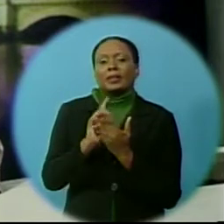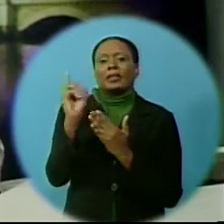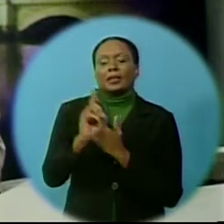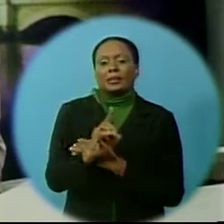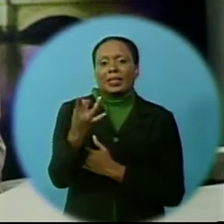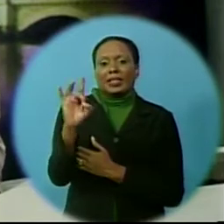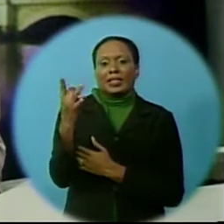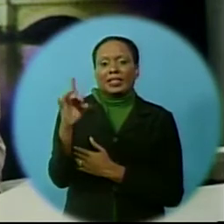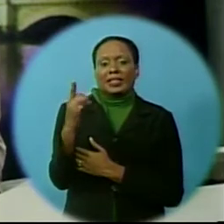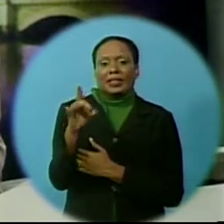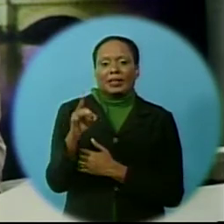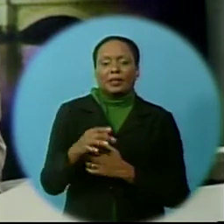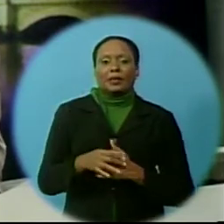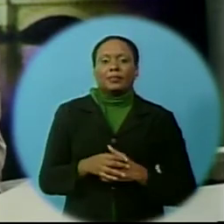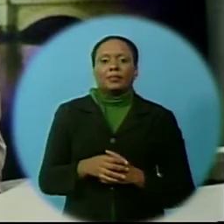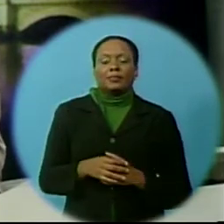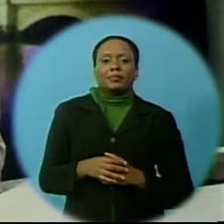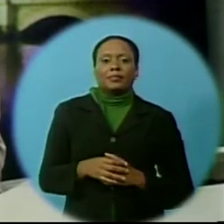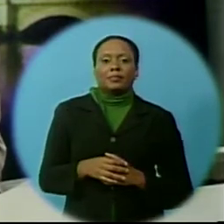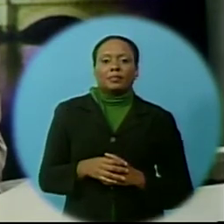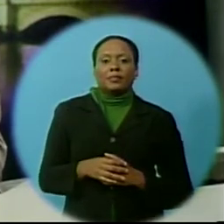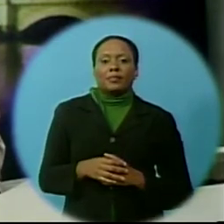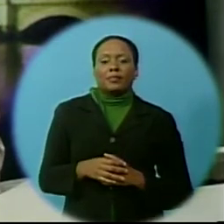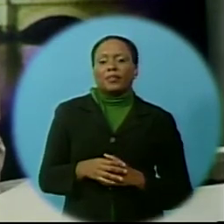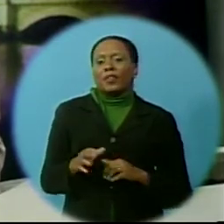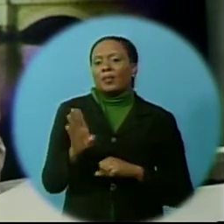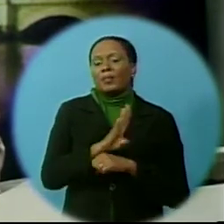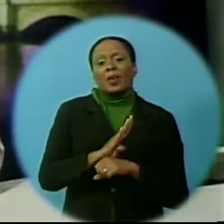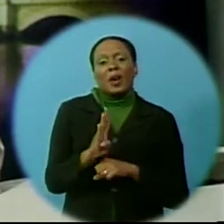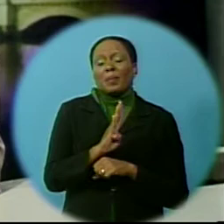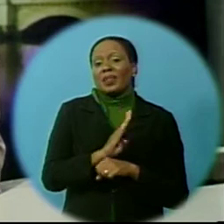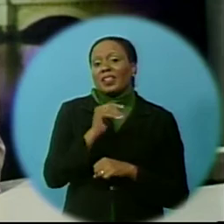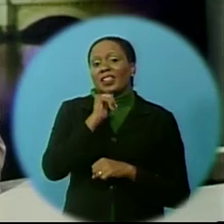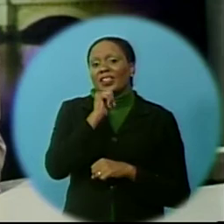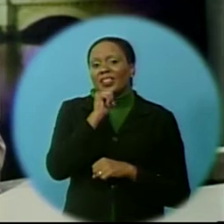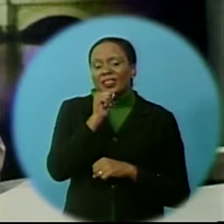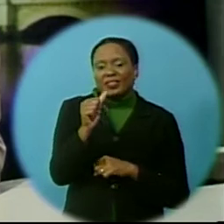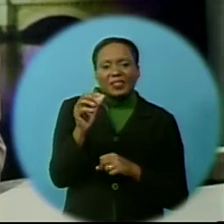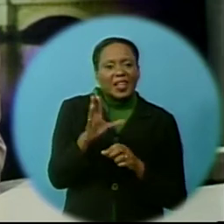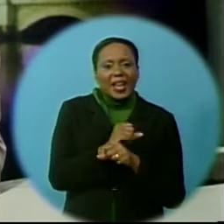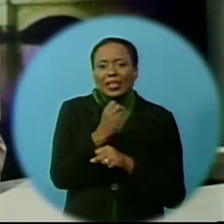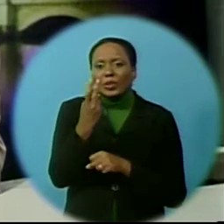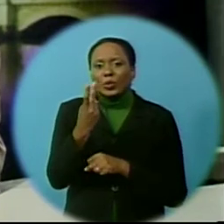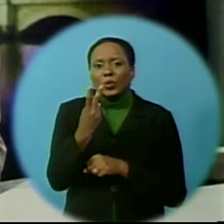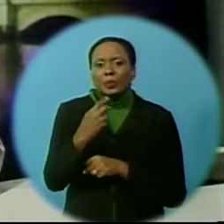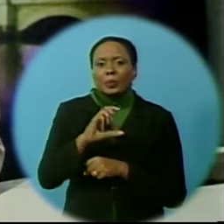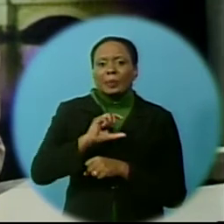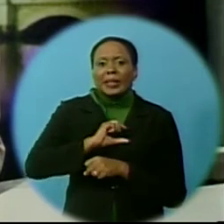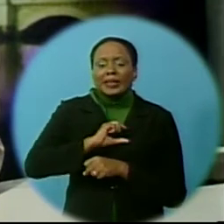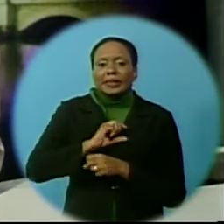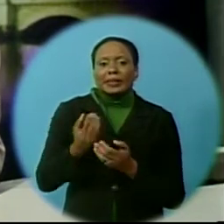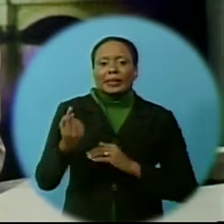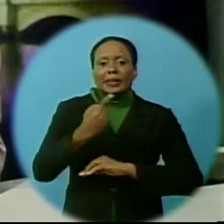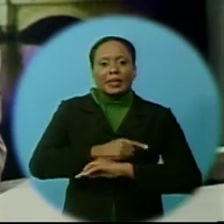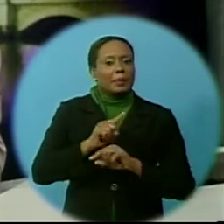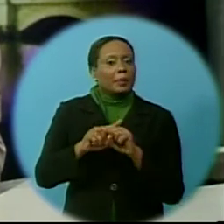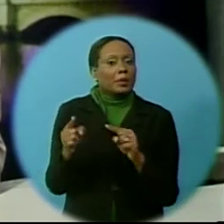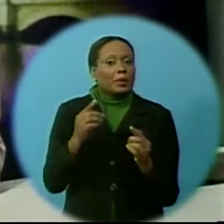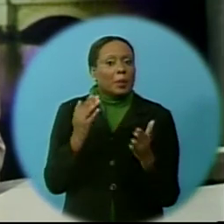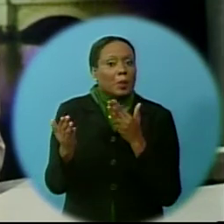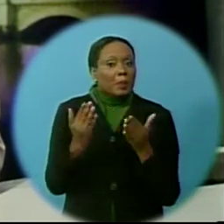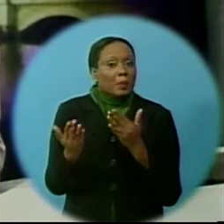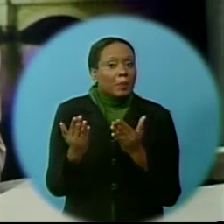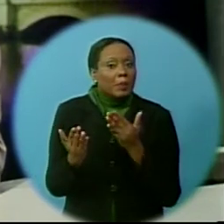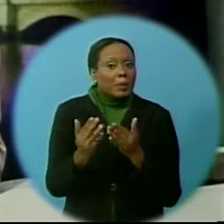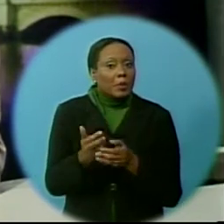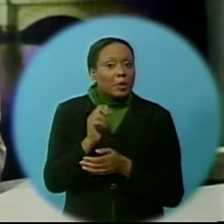December 18th. Barbados missed out on 2 possible medals today, but are in a position to get another after day 12 of the